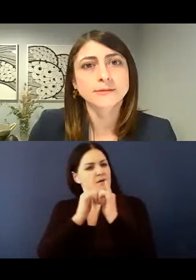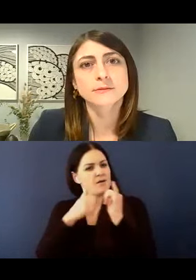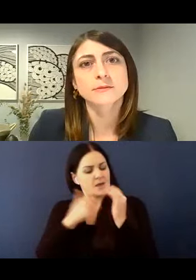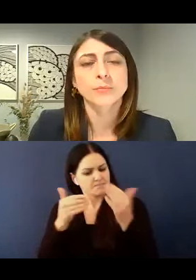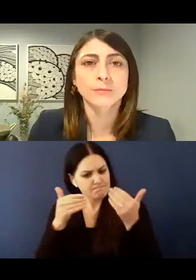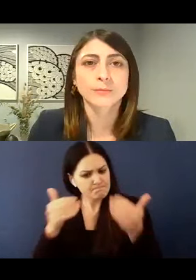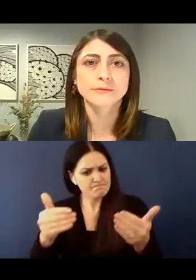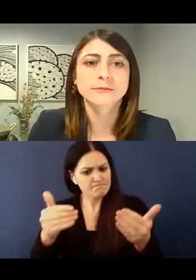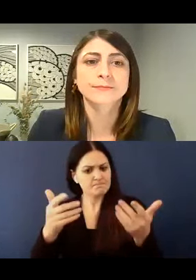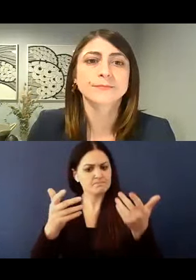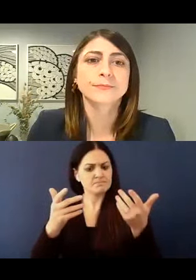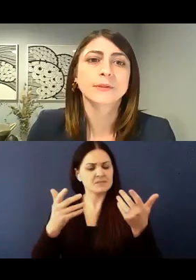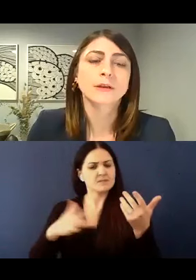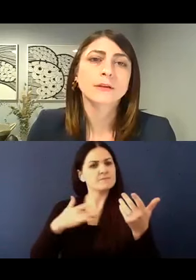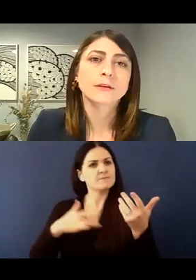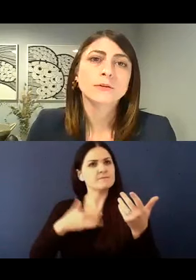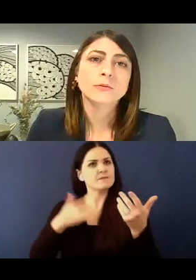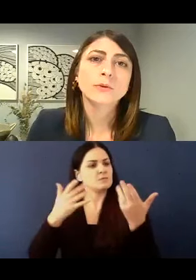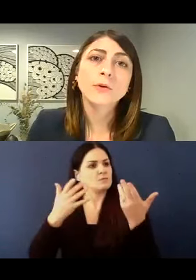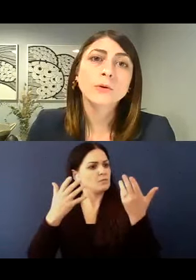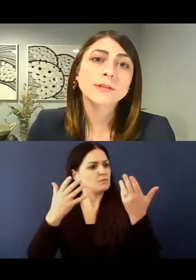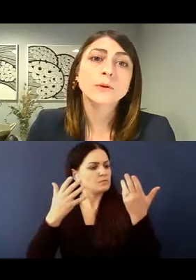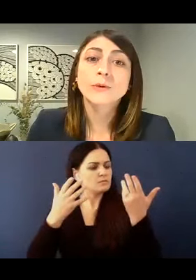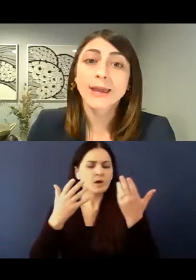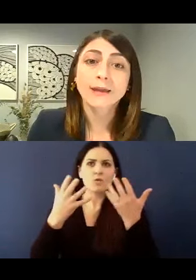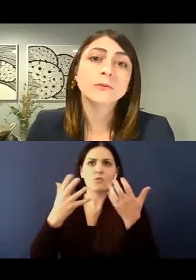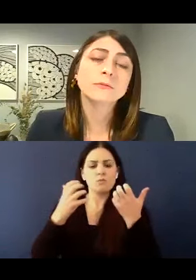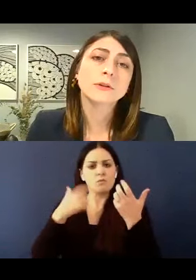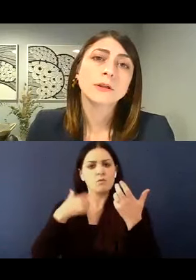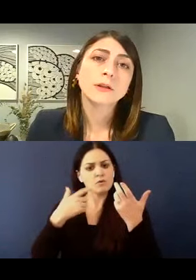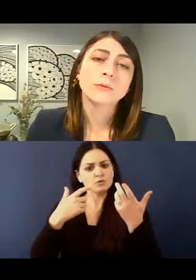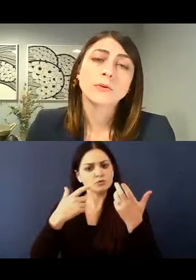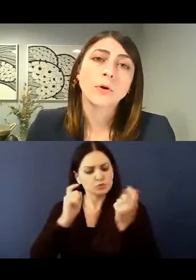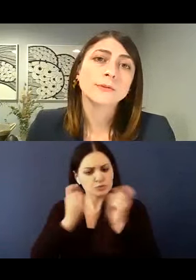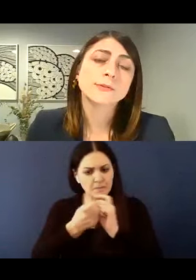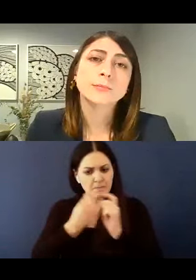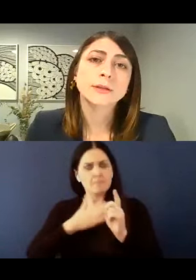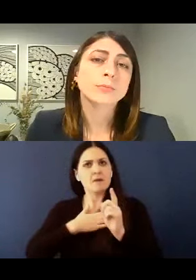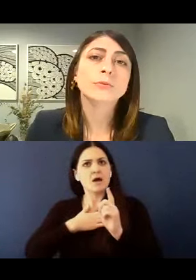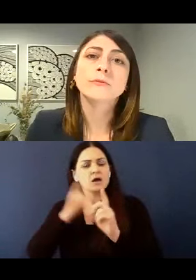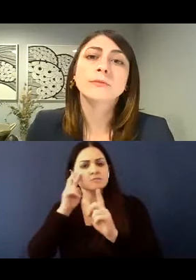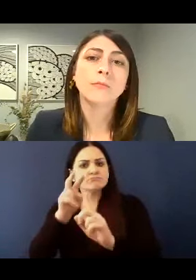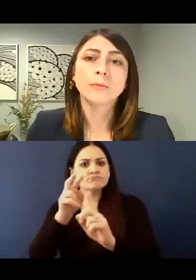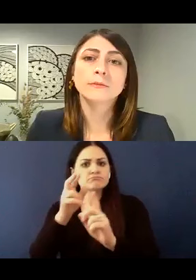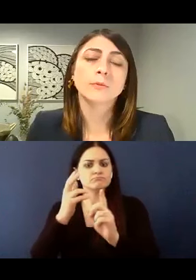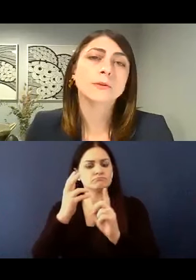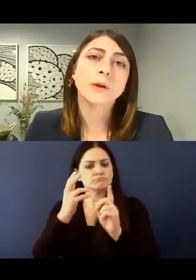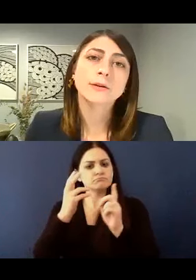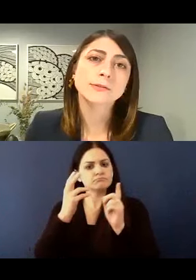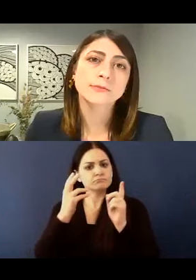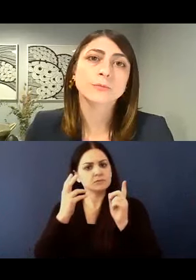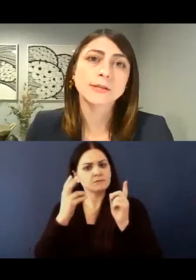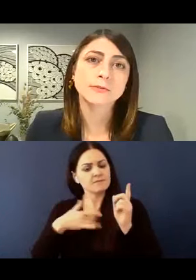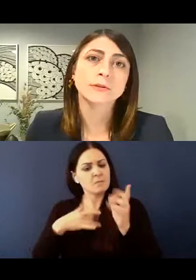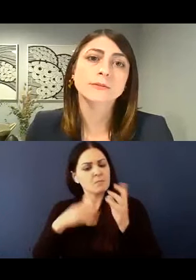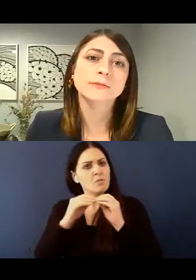of presence and purpose? Refocus on what you can do with the goal to simply improve the moment with a greater